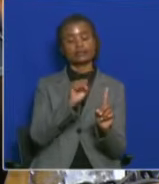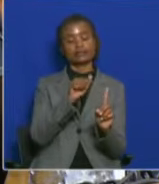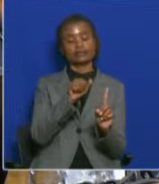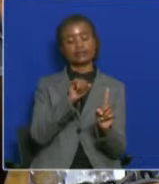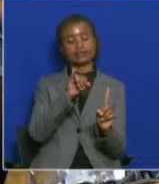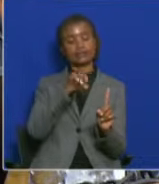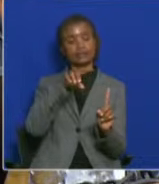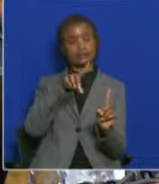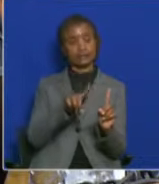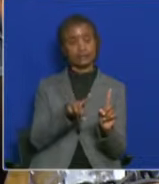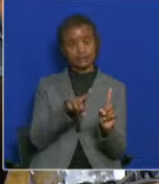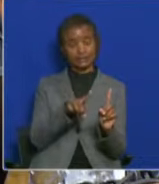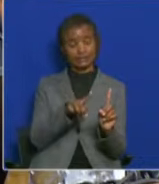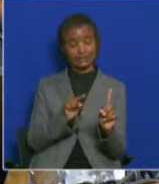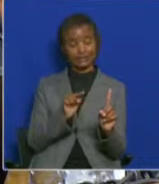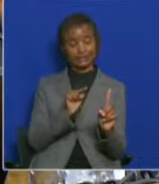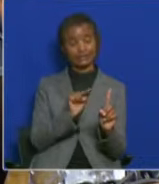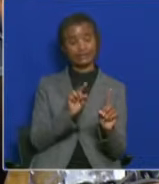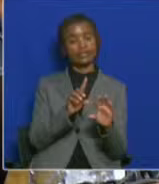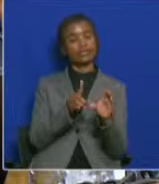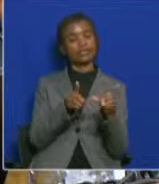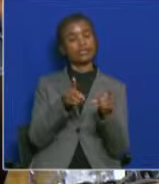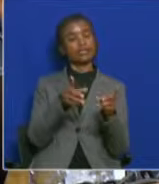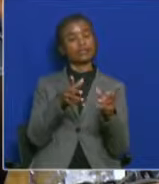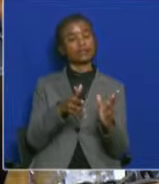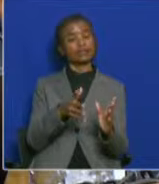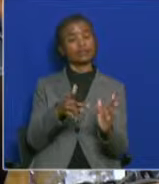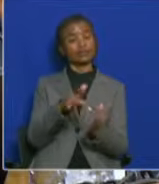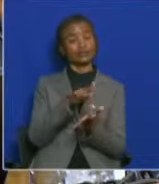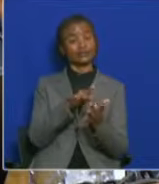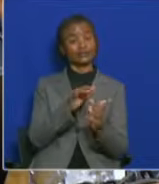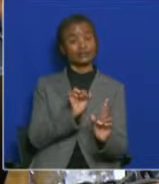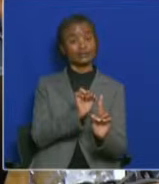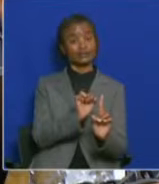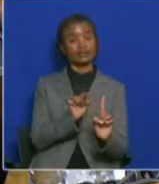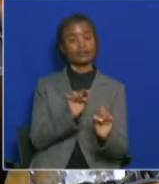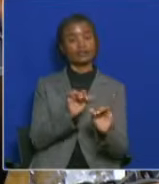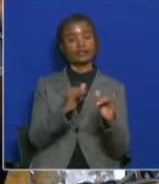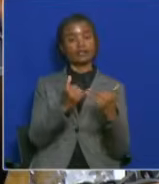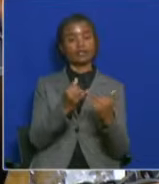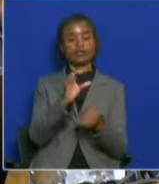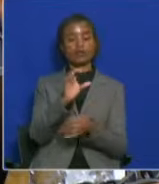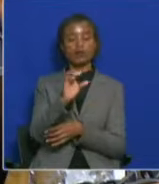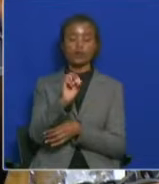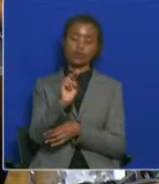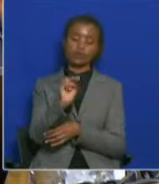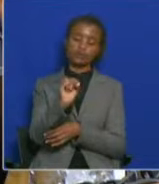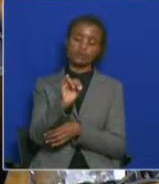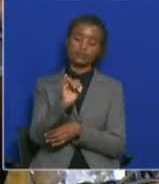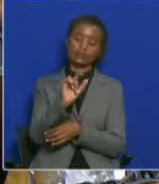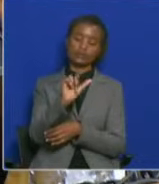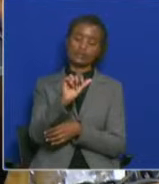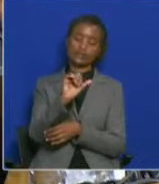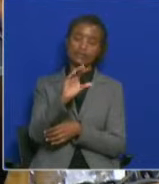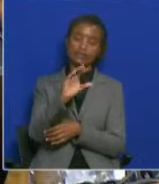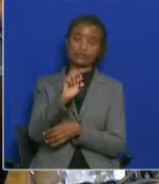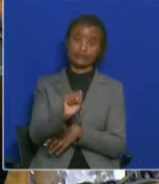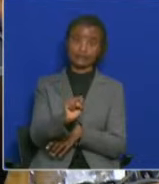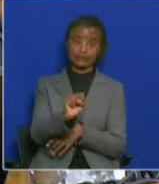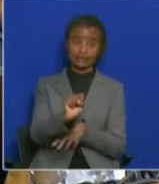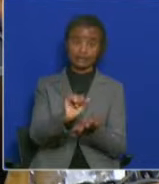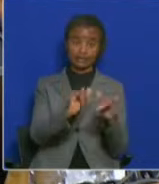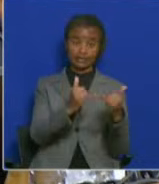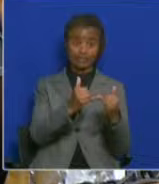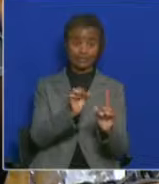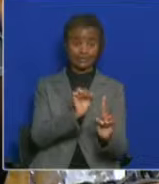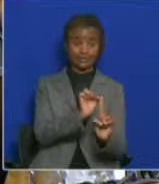called Connie Links. And Chair, I'm going to read the